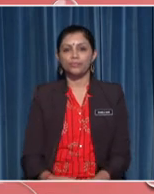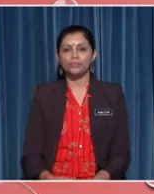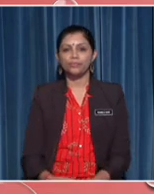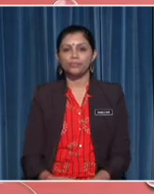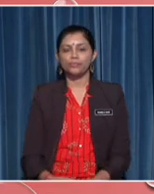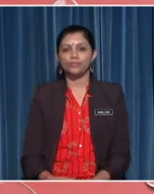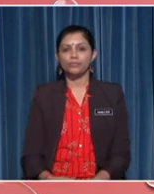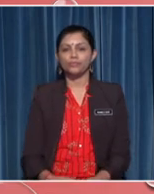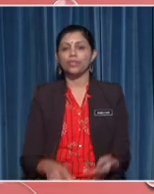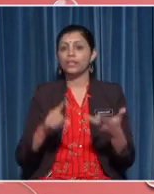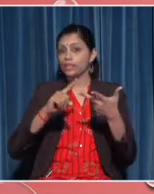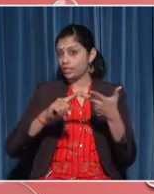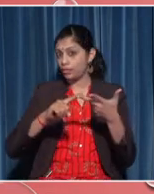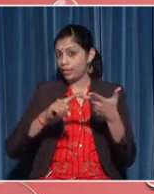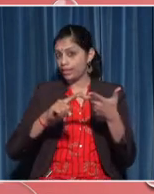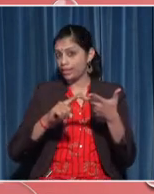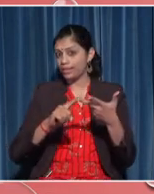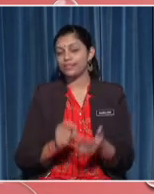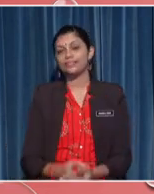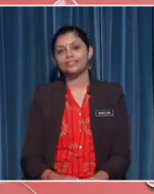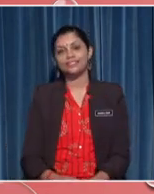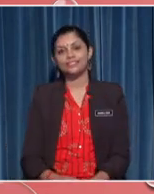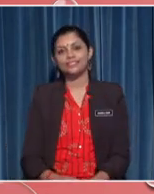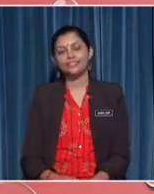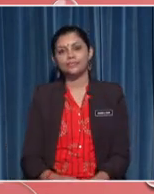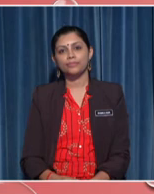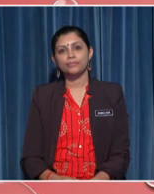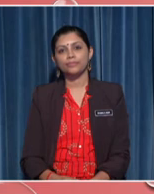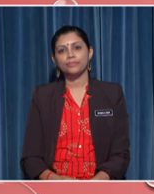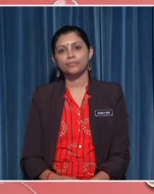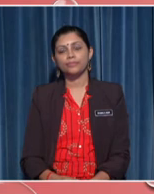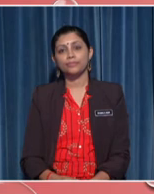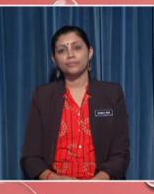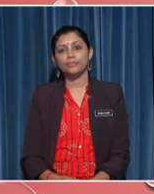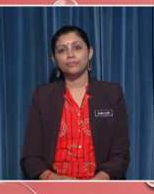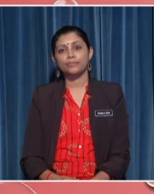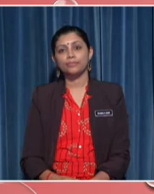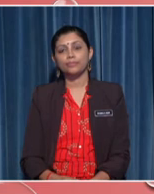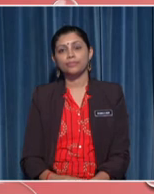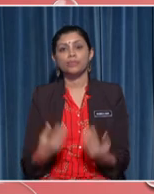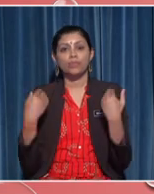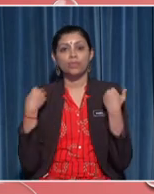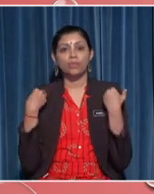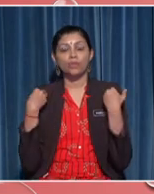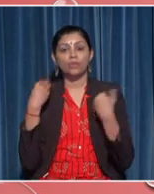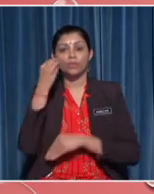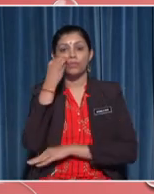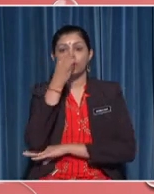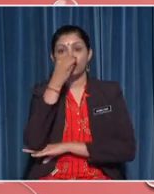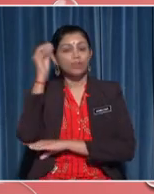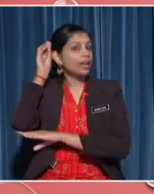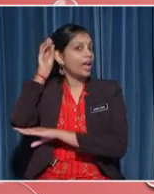Take a look at this money. There is a picture of hibiscus. It is